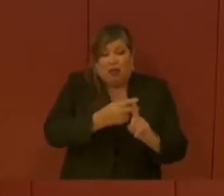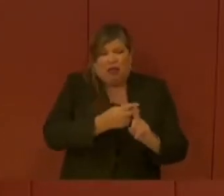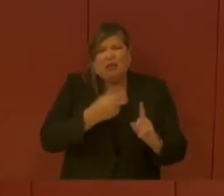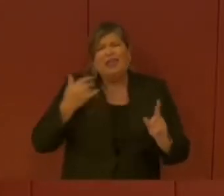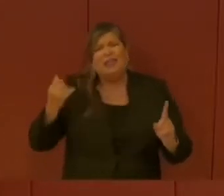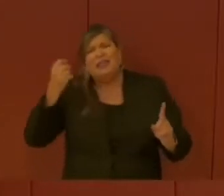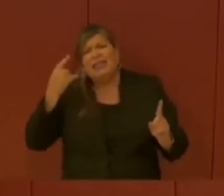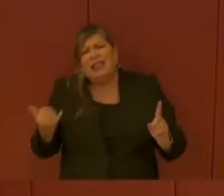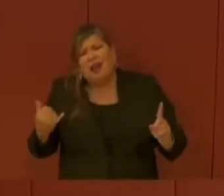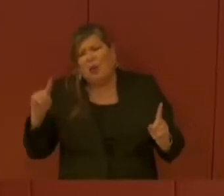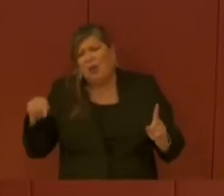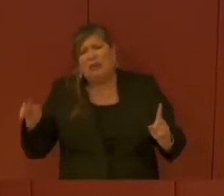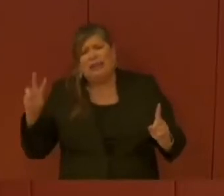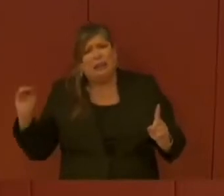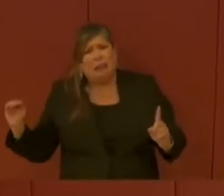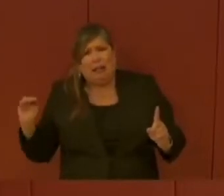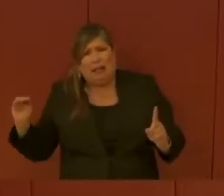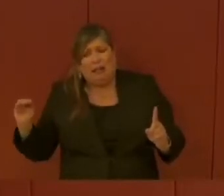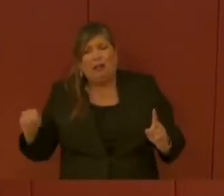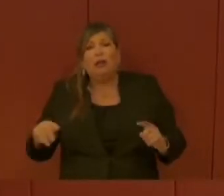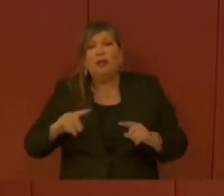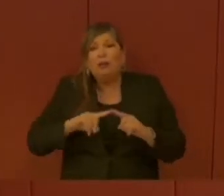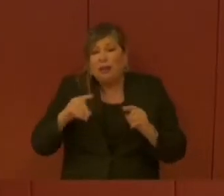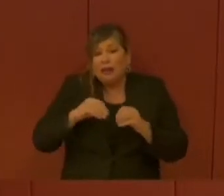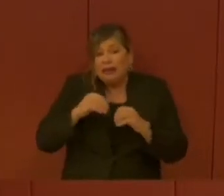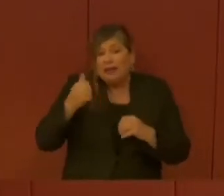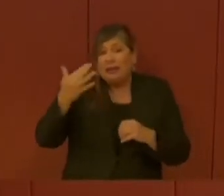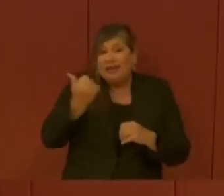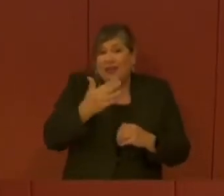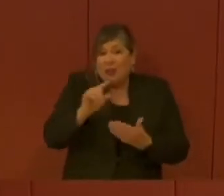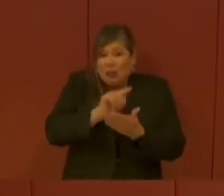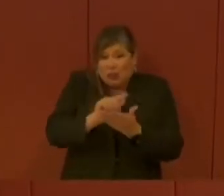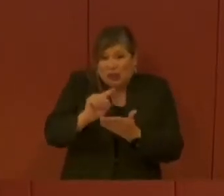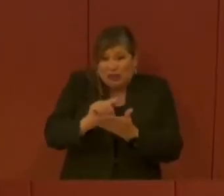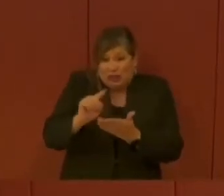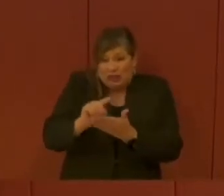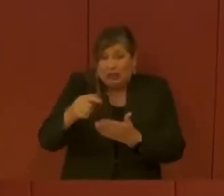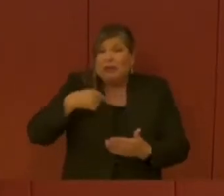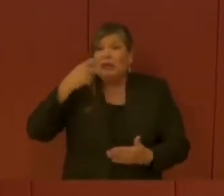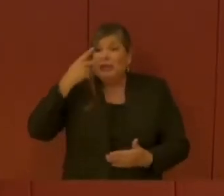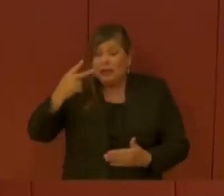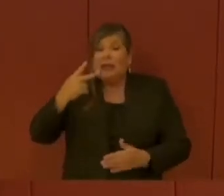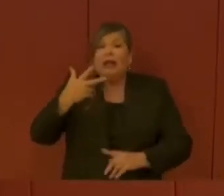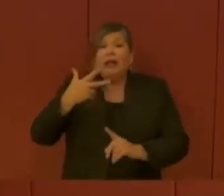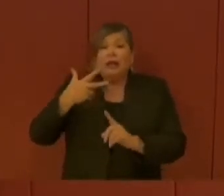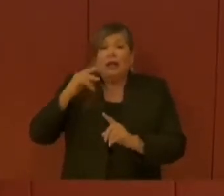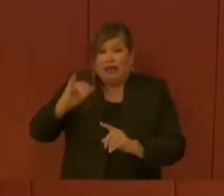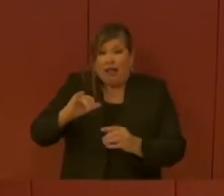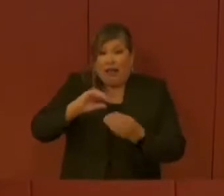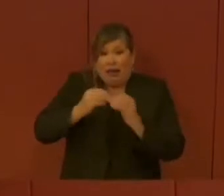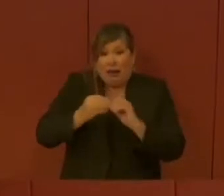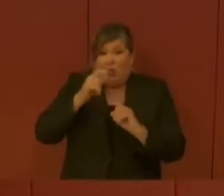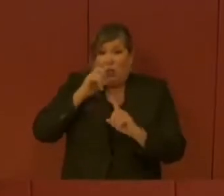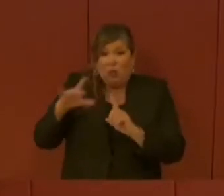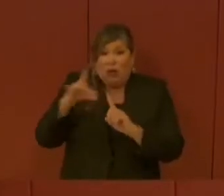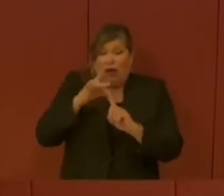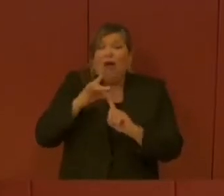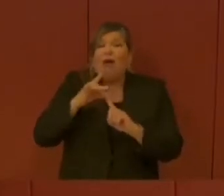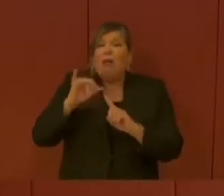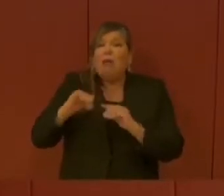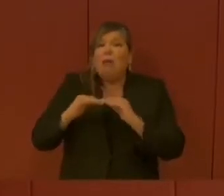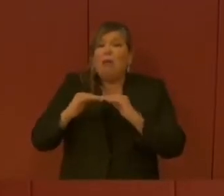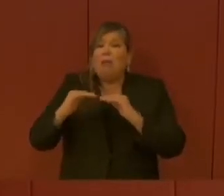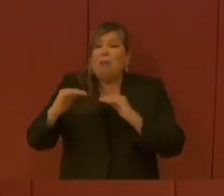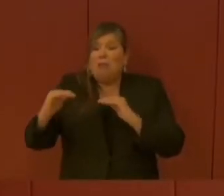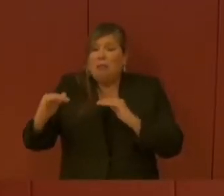weeks, when we see case rates, positivity rates continue to stabilize, and vaccination rates continue to